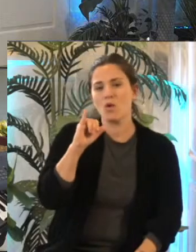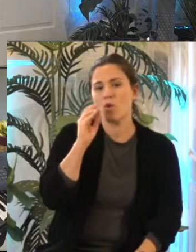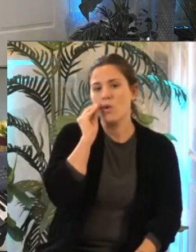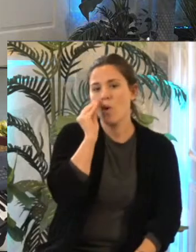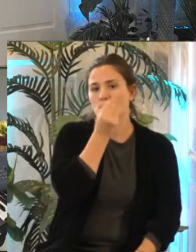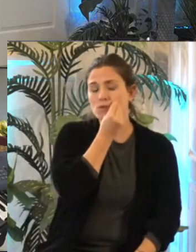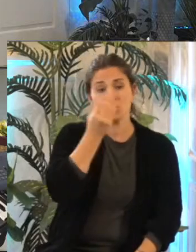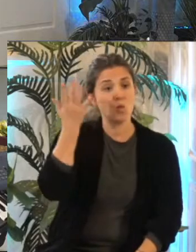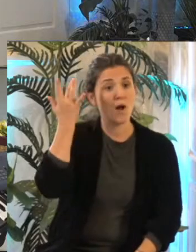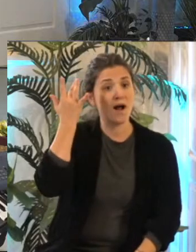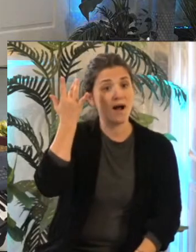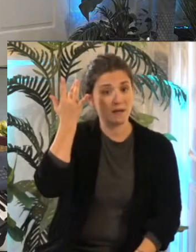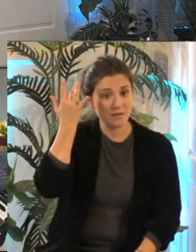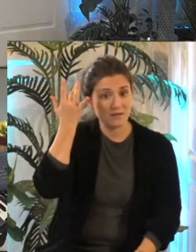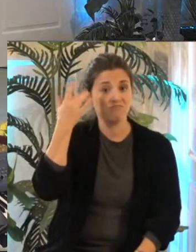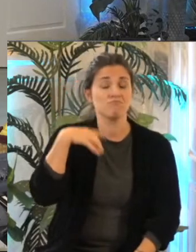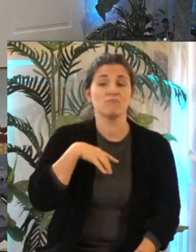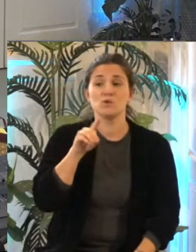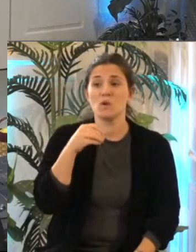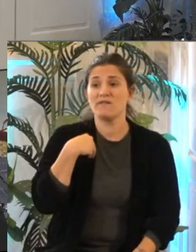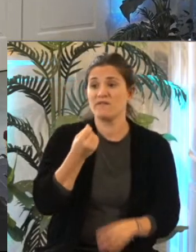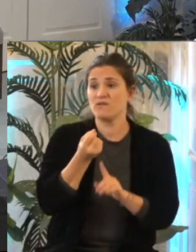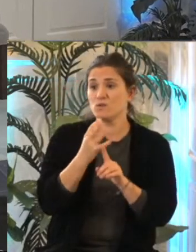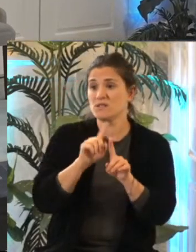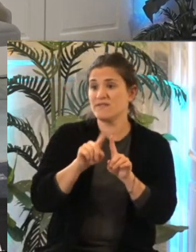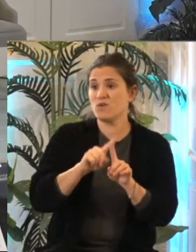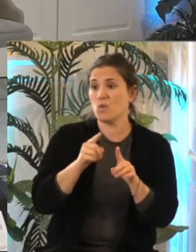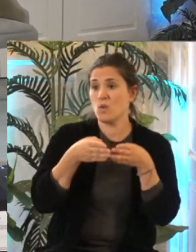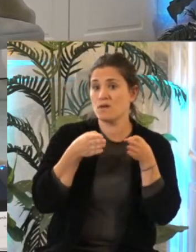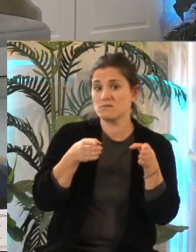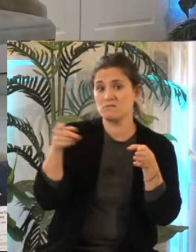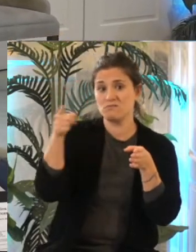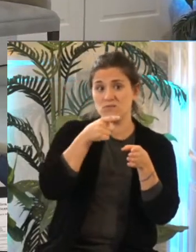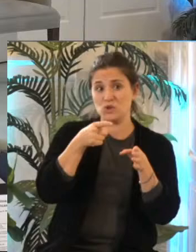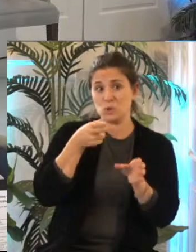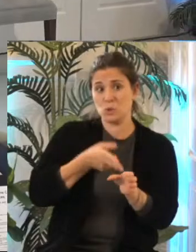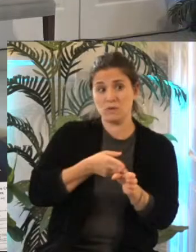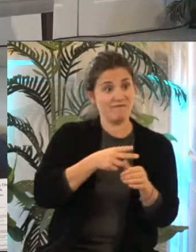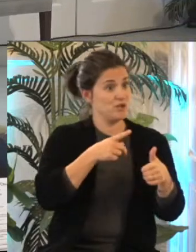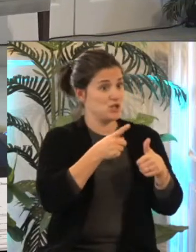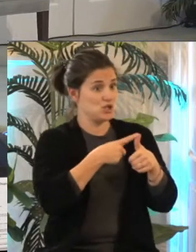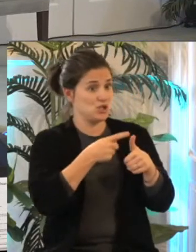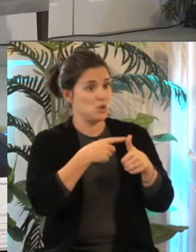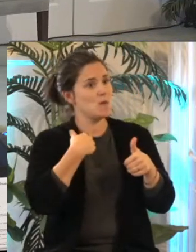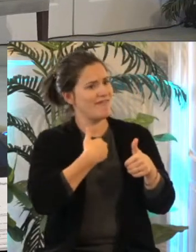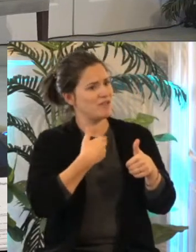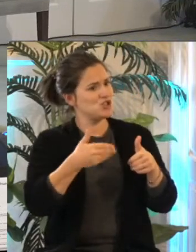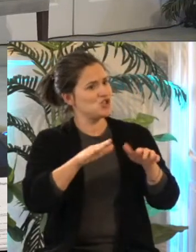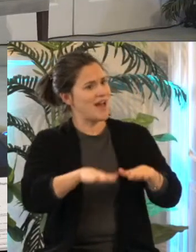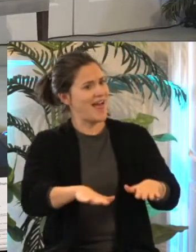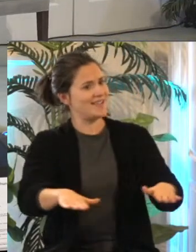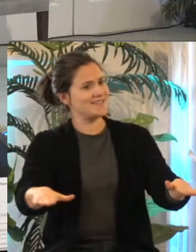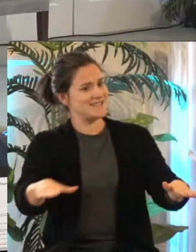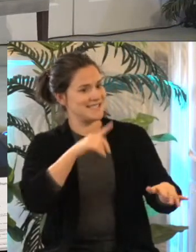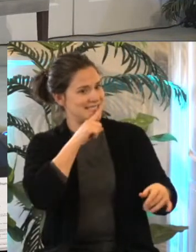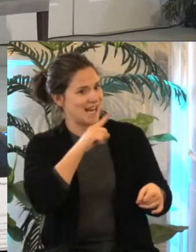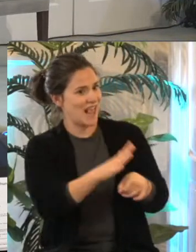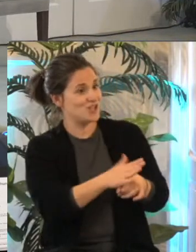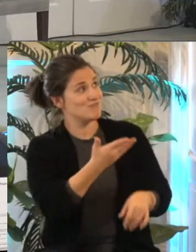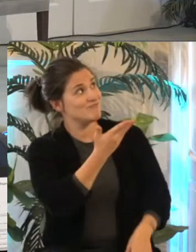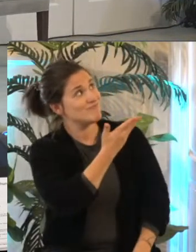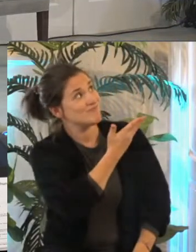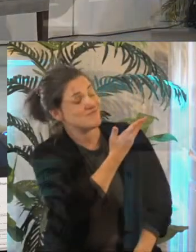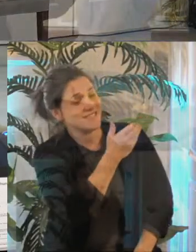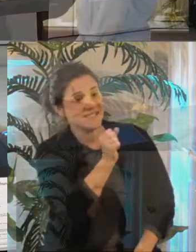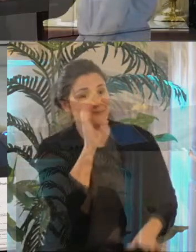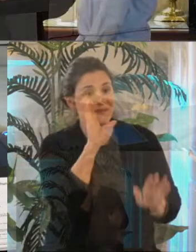few different ways that people join All Souls rituals that we have, and one is with our child dedication ceremony. And I think we have a picture of a little